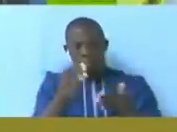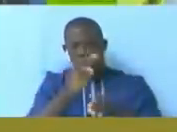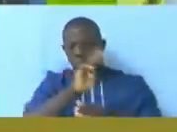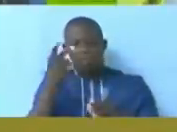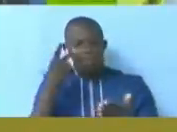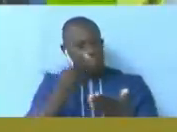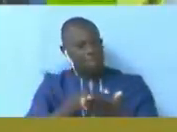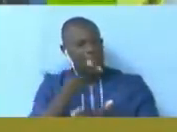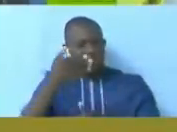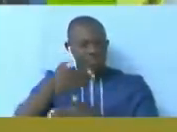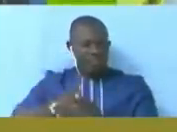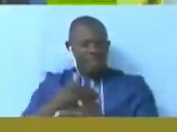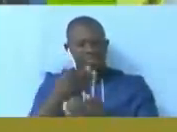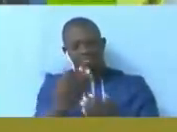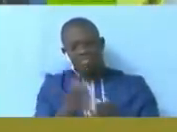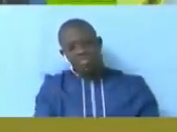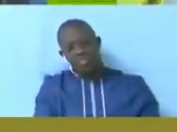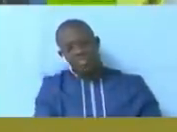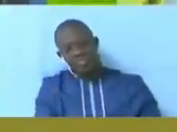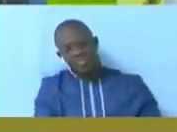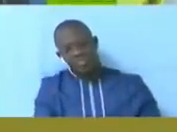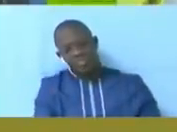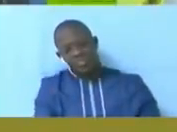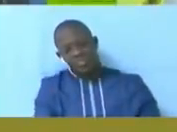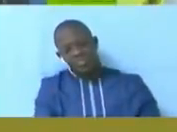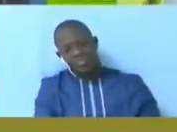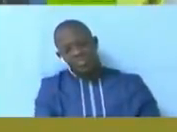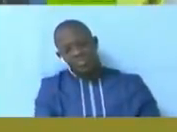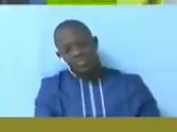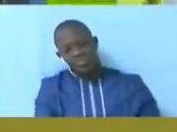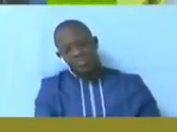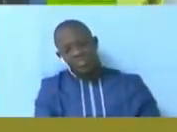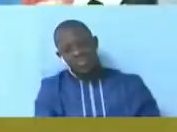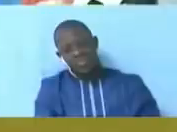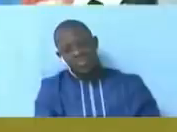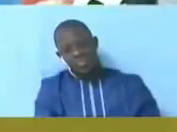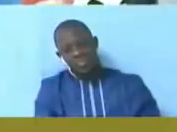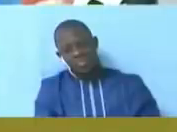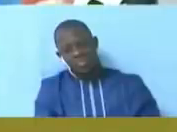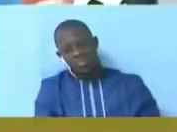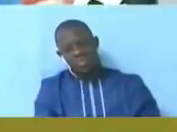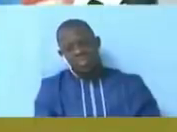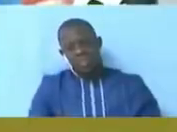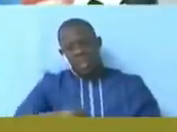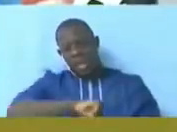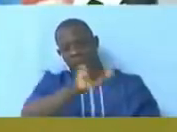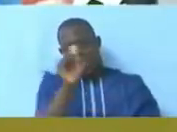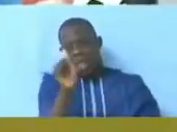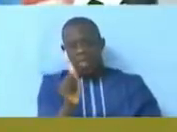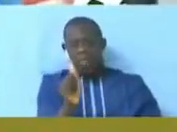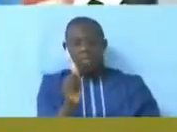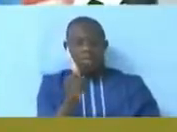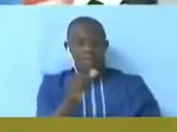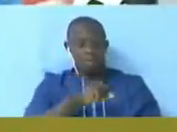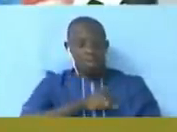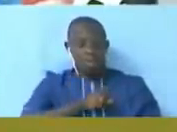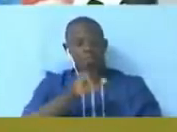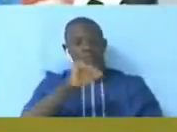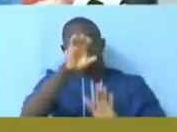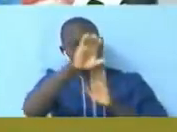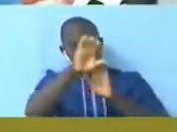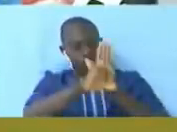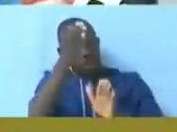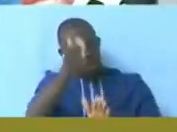file. Ani kabimbe mbitilo mendo file onye nyake so mambula akam. And in fact, their constitutional right to appeal was violated.